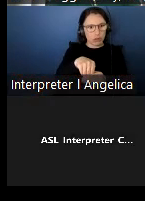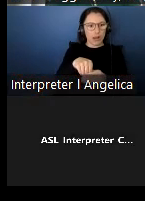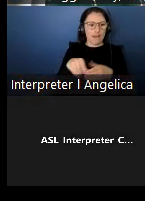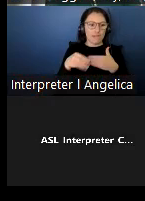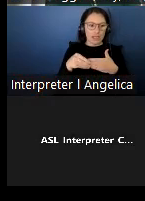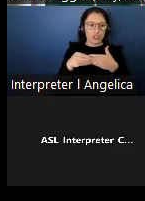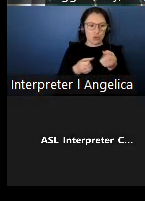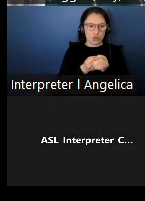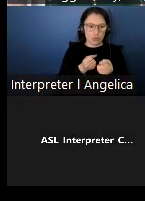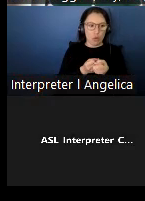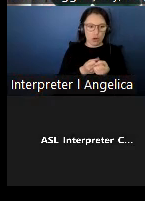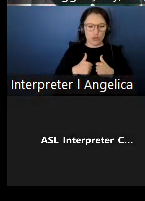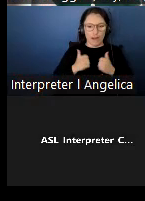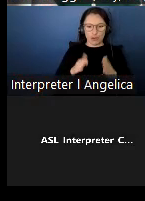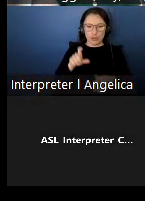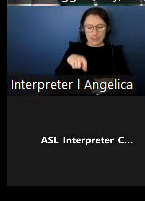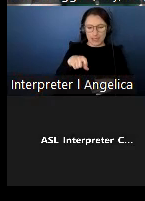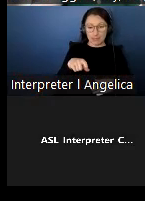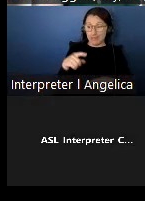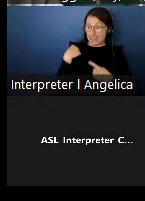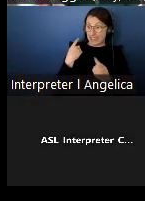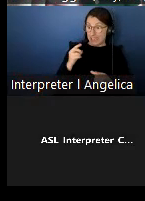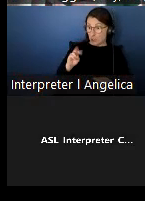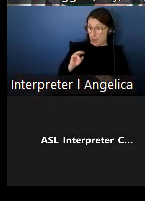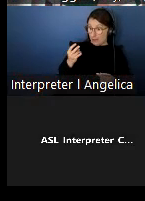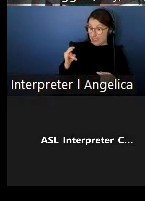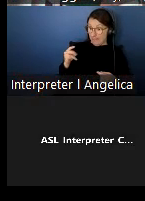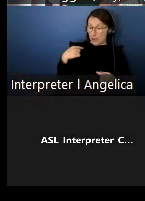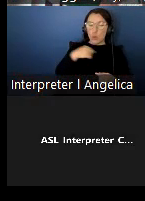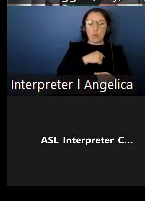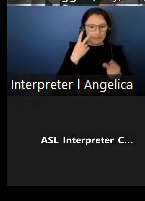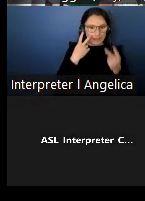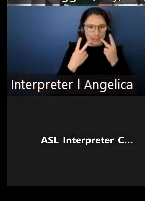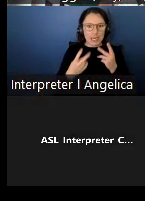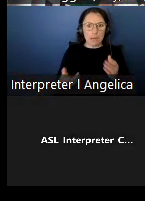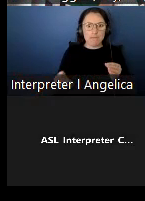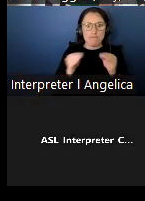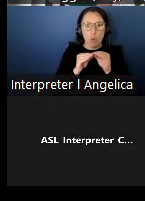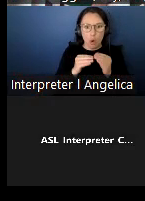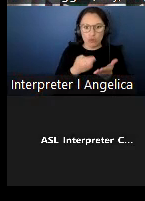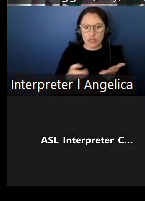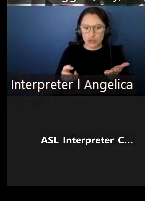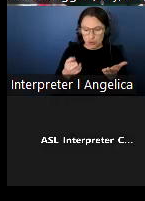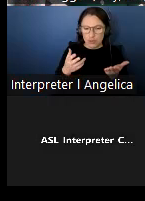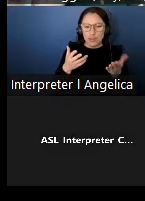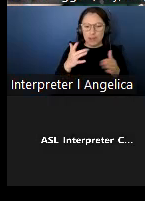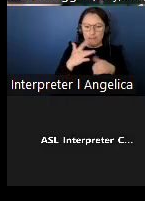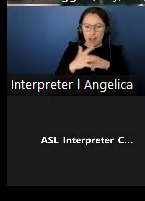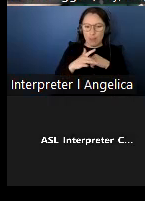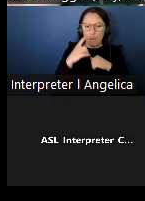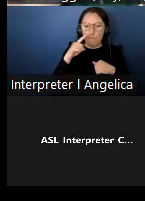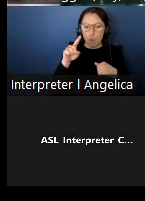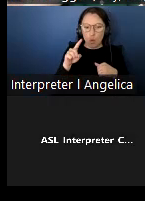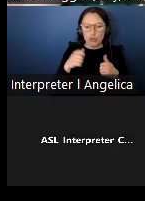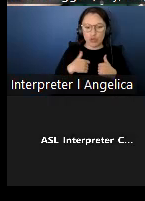this, in 2017, we have seen more resources becoming available for survivors, and I'm